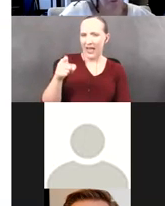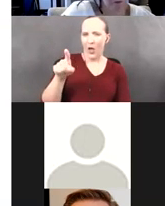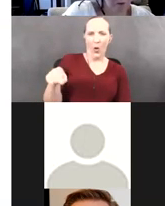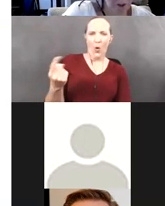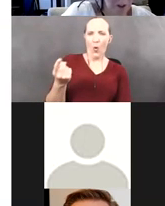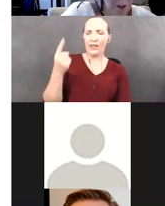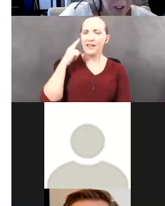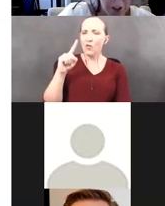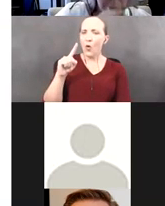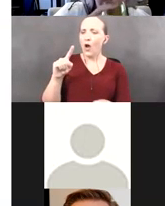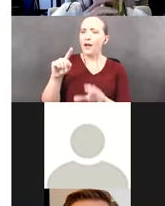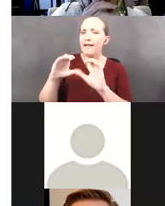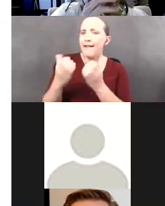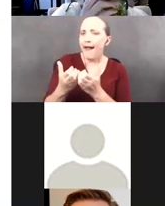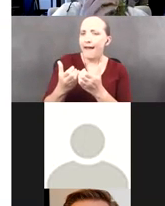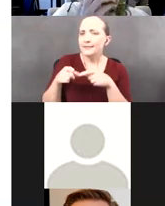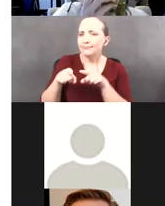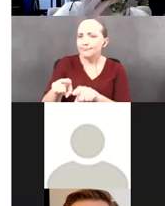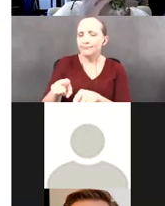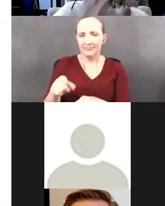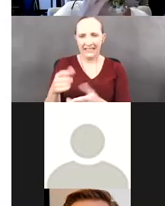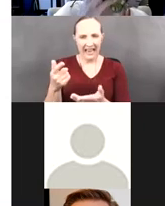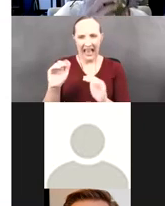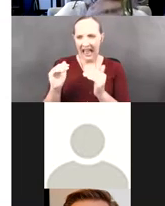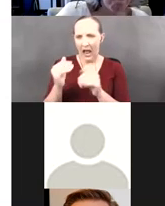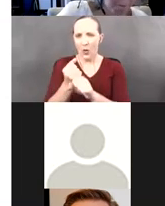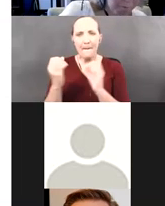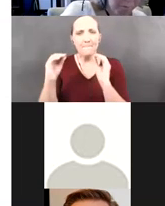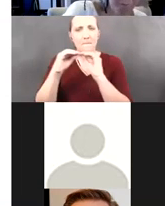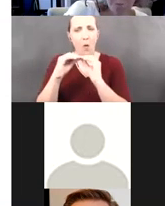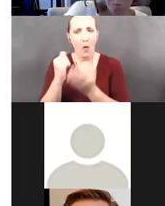they can pero get more solo help? revisaban to do, esta clase me va a ayudar más.